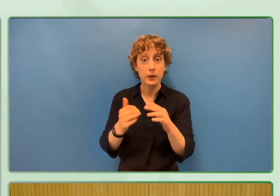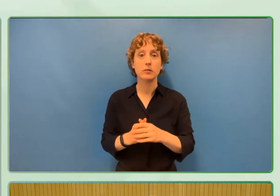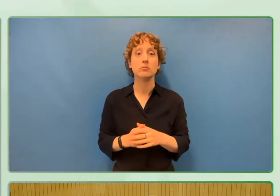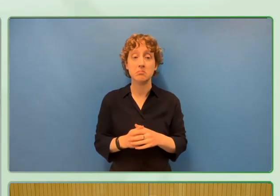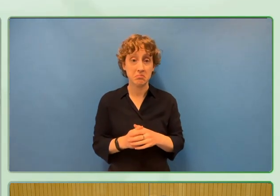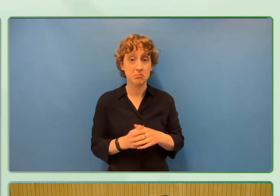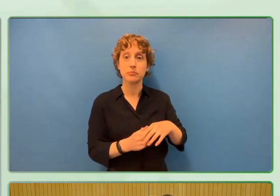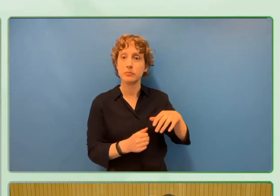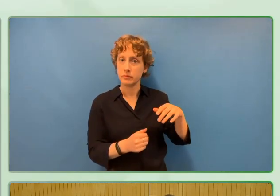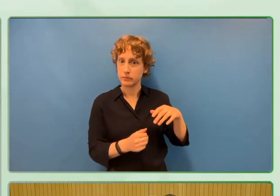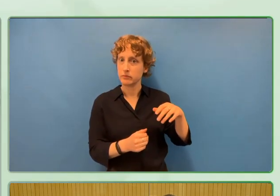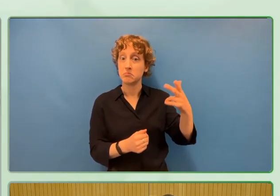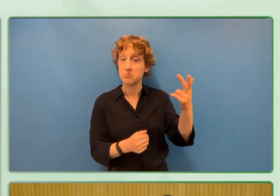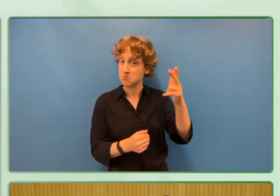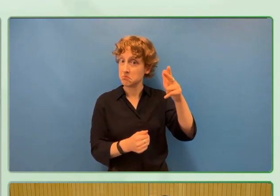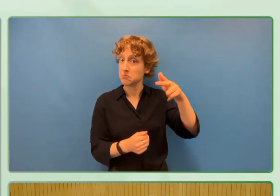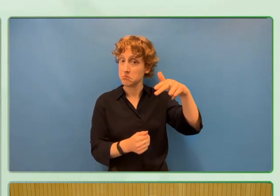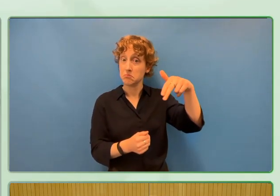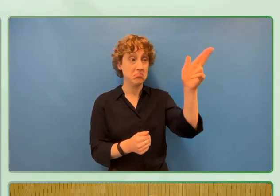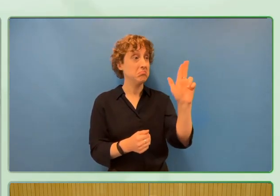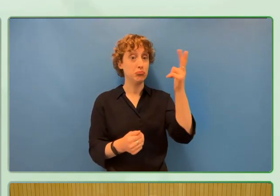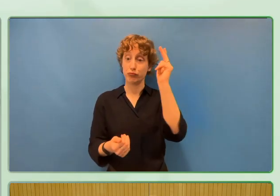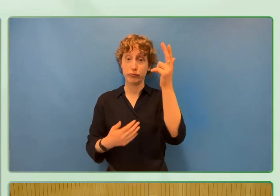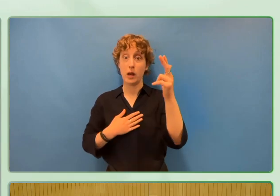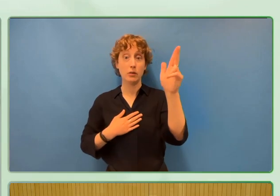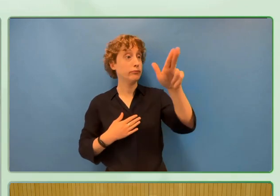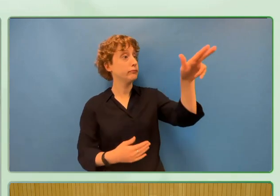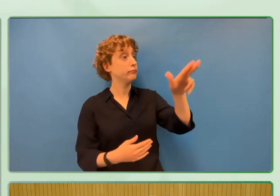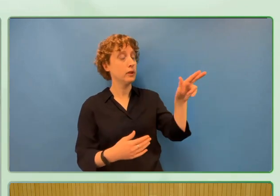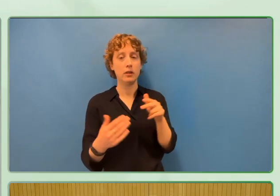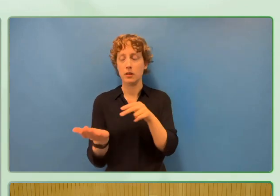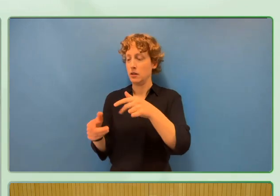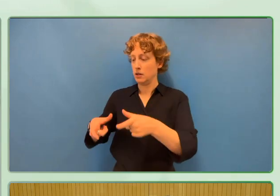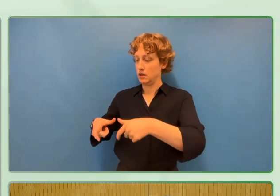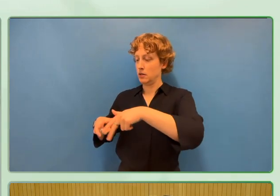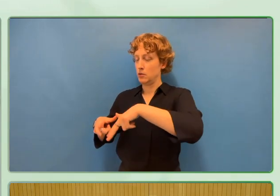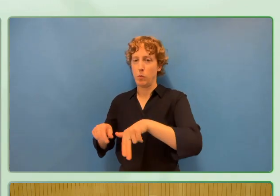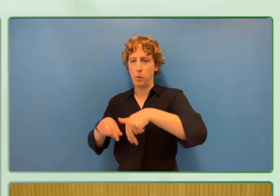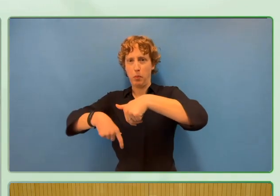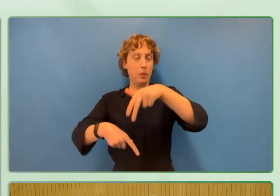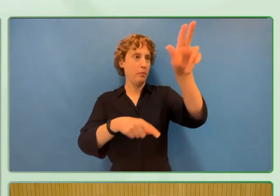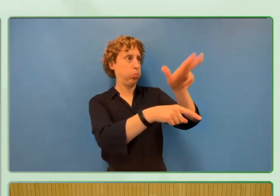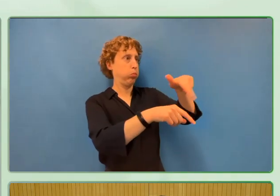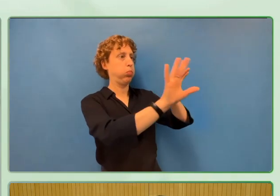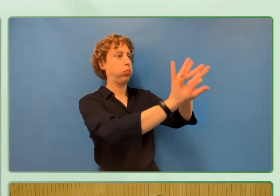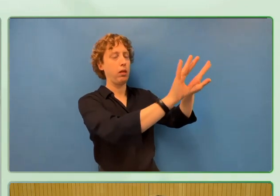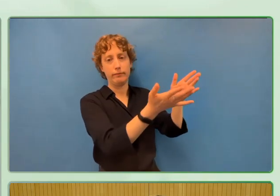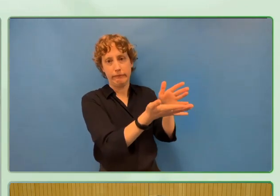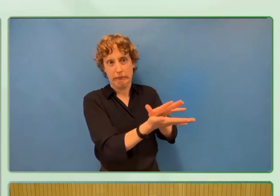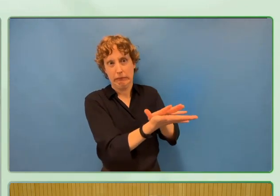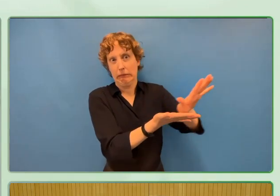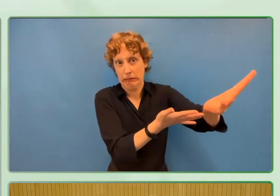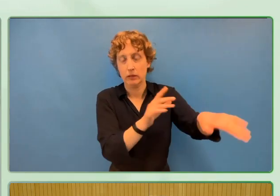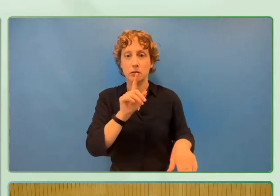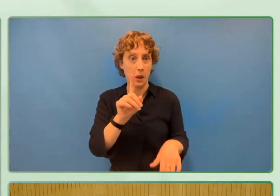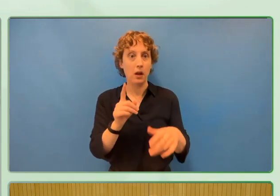to paint something, you just use your paintbrush. Don't take your paint, because that would kind of ruin the tablet. And